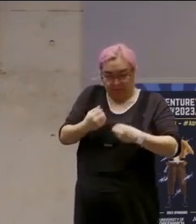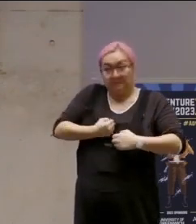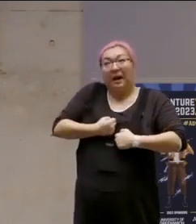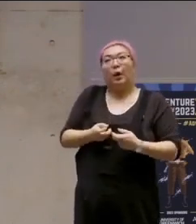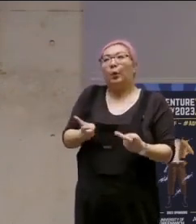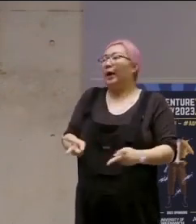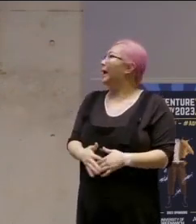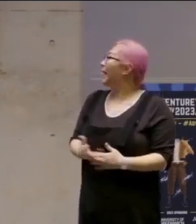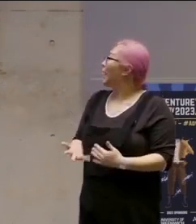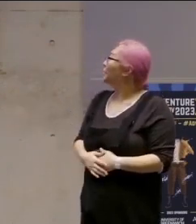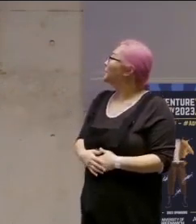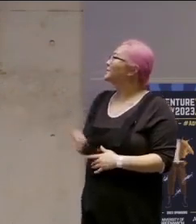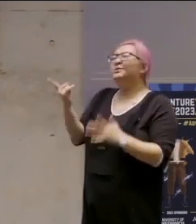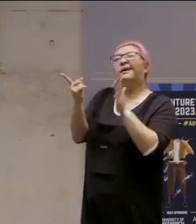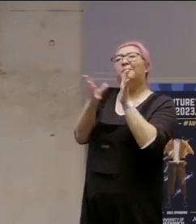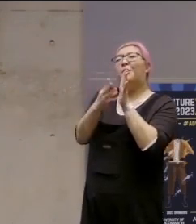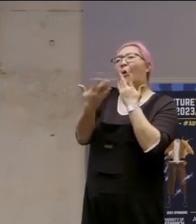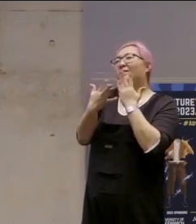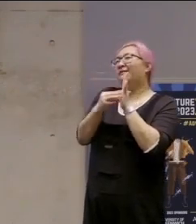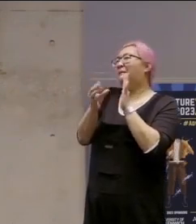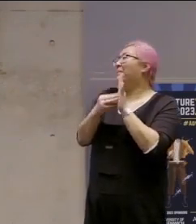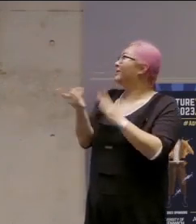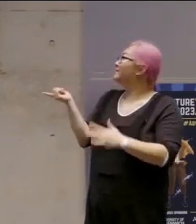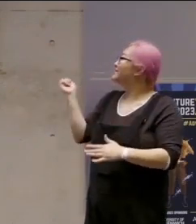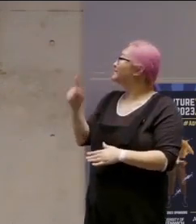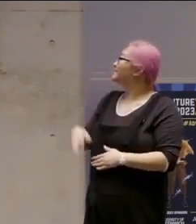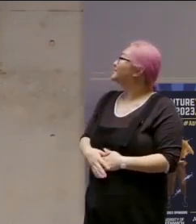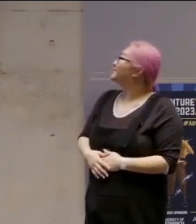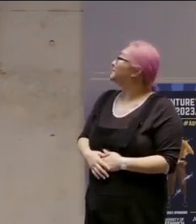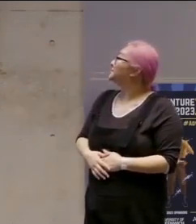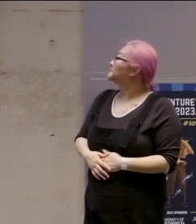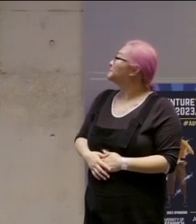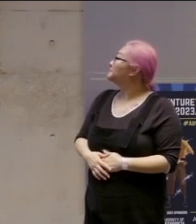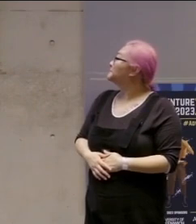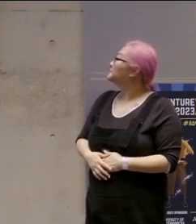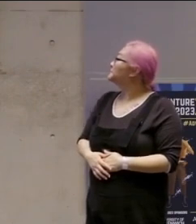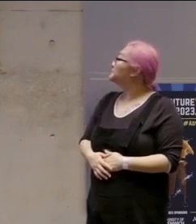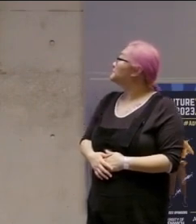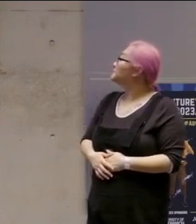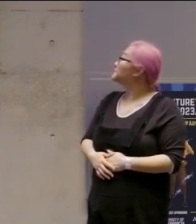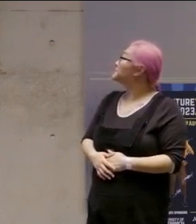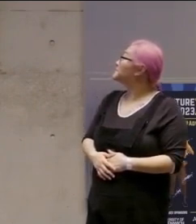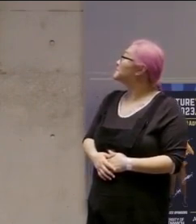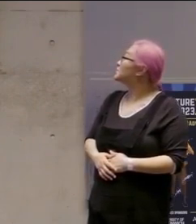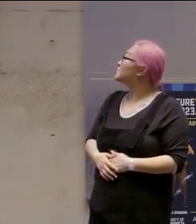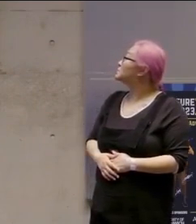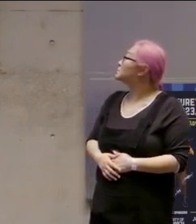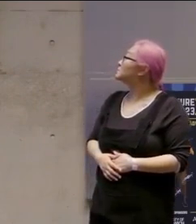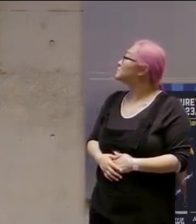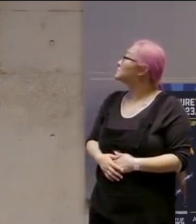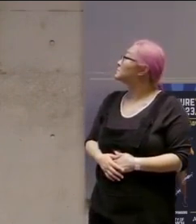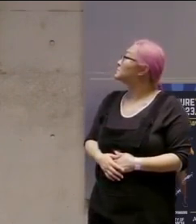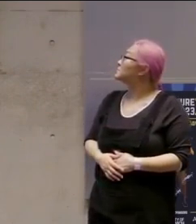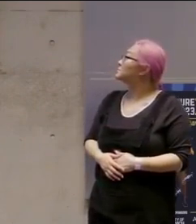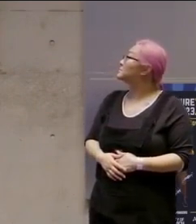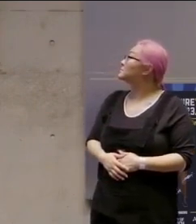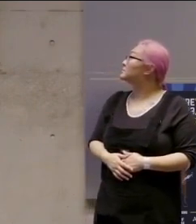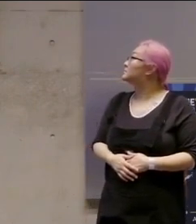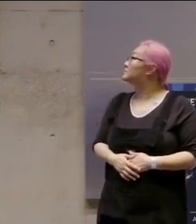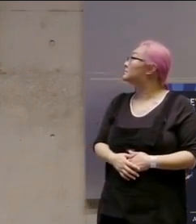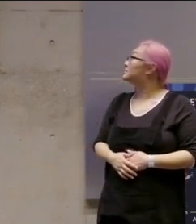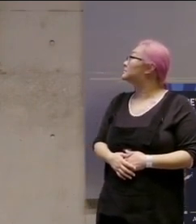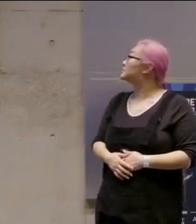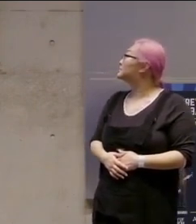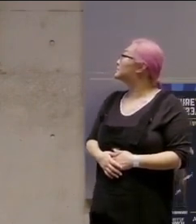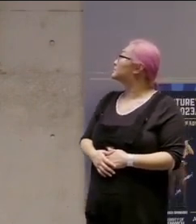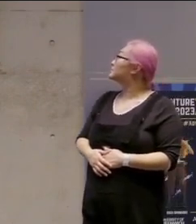more animations, effectively, to give you a sense for just how long some of this process is. So it's mapping out, like,